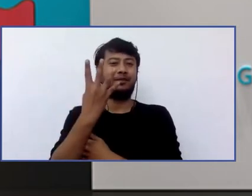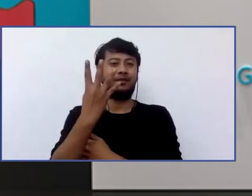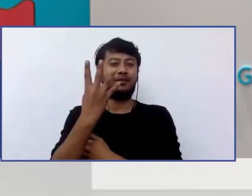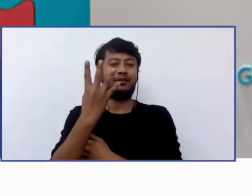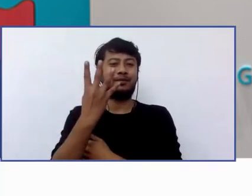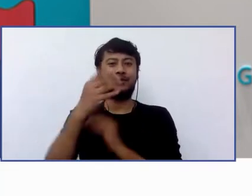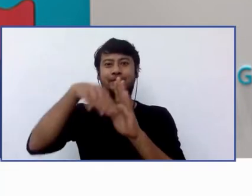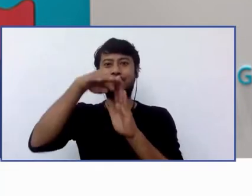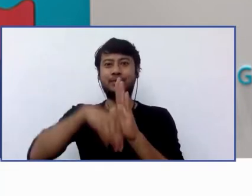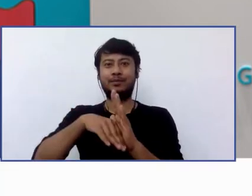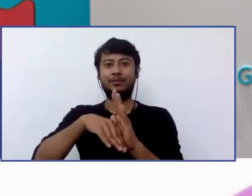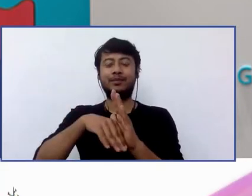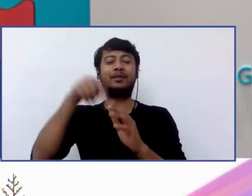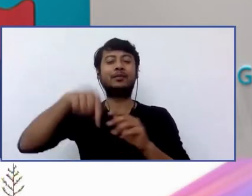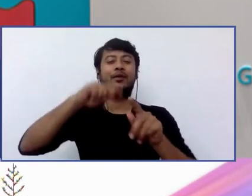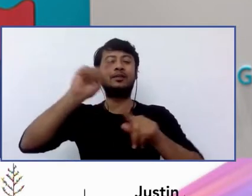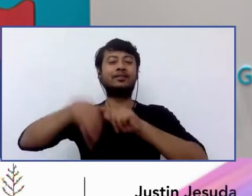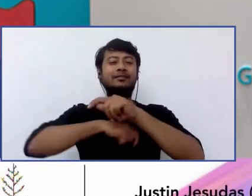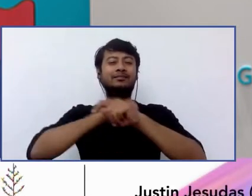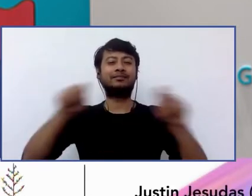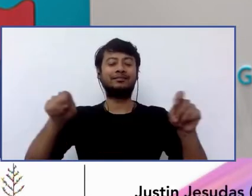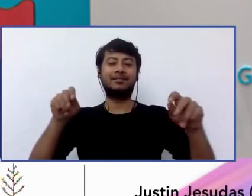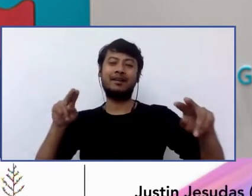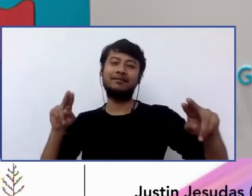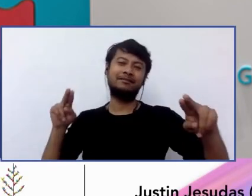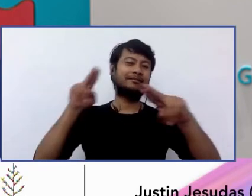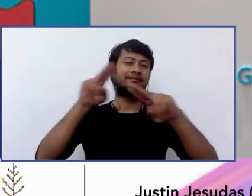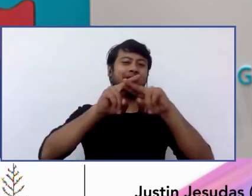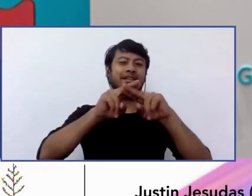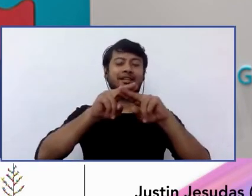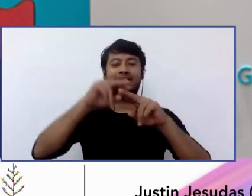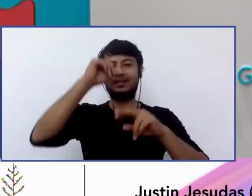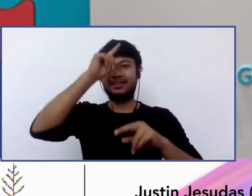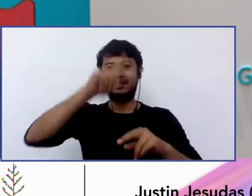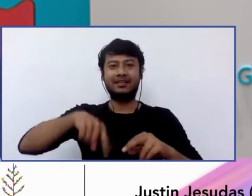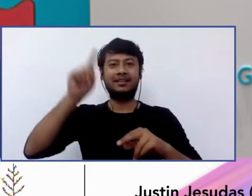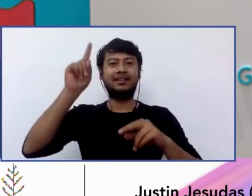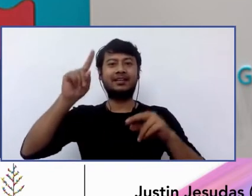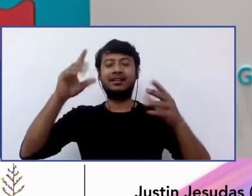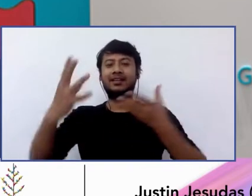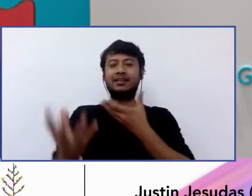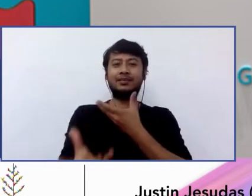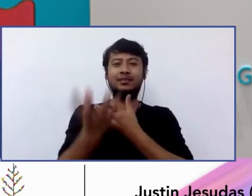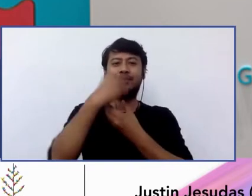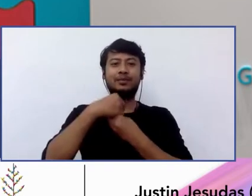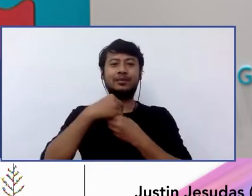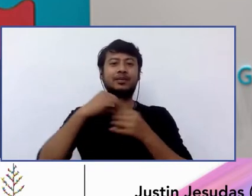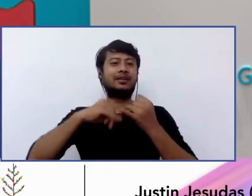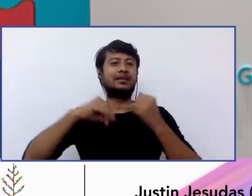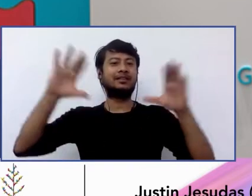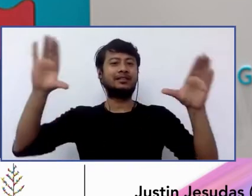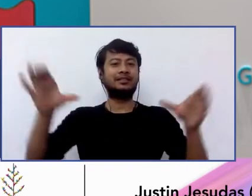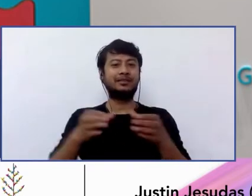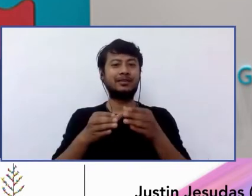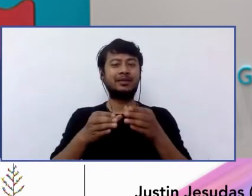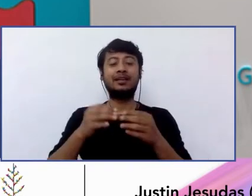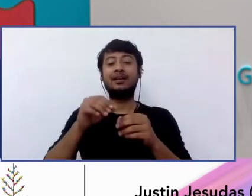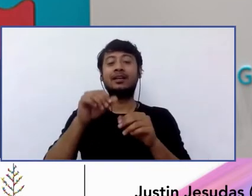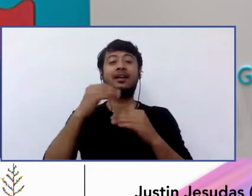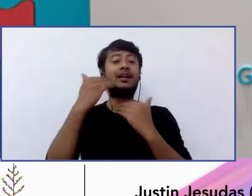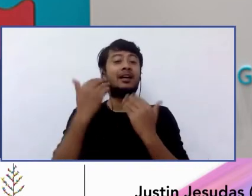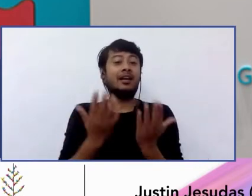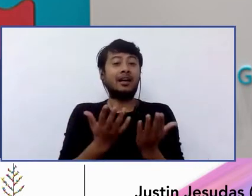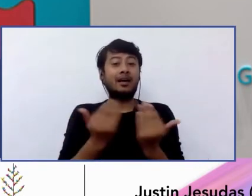the grand finale of the India Inclusion Summit 2020, Ability Unlimited, where